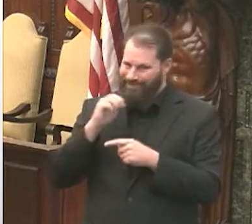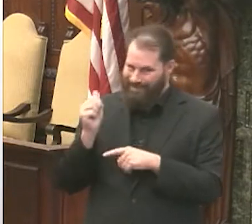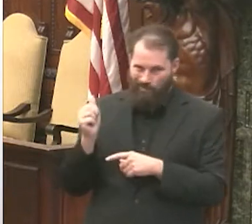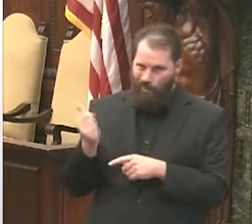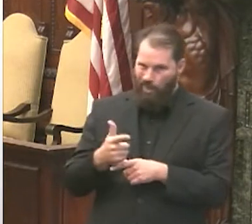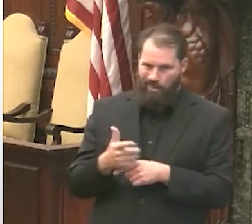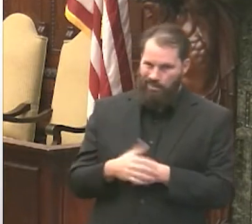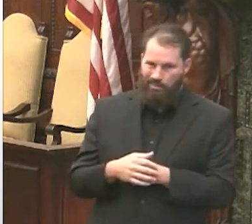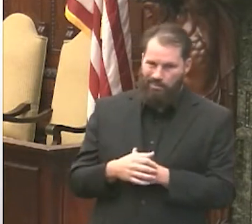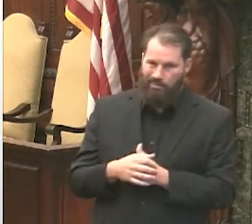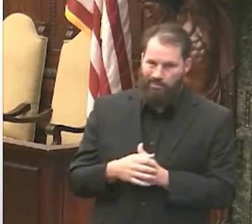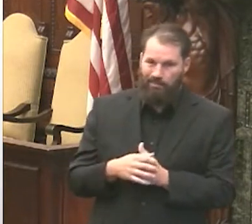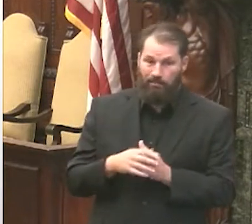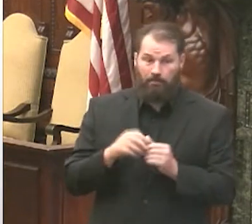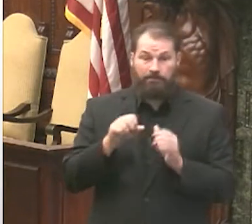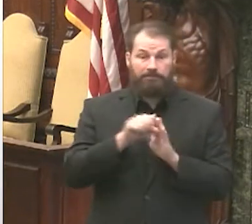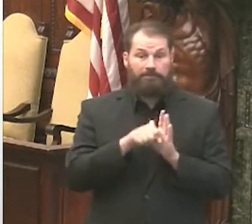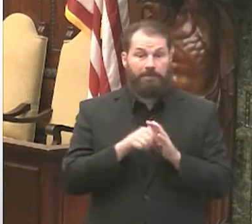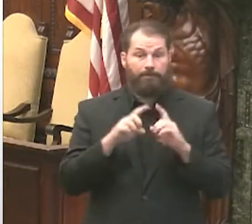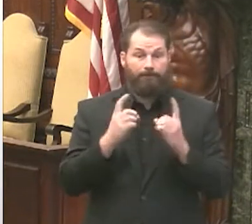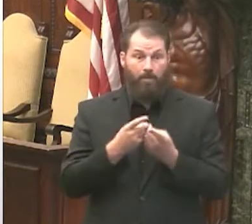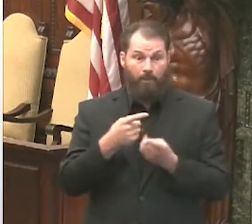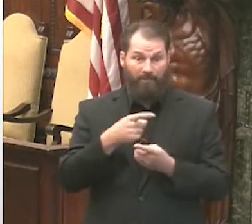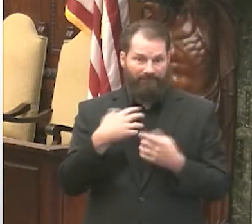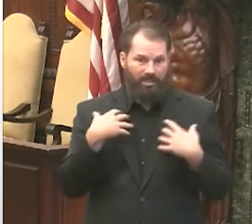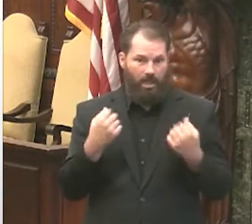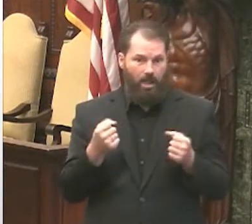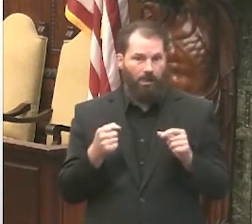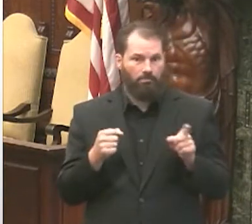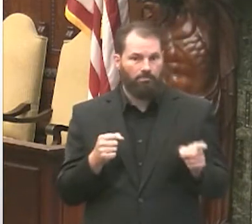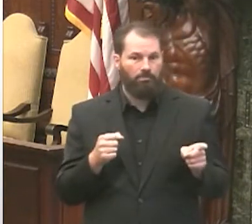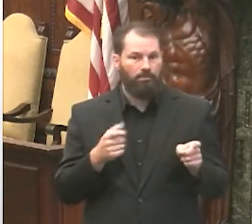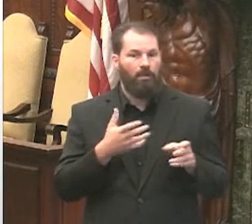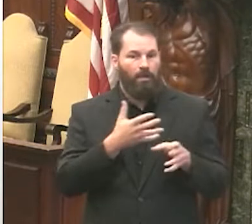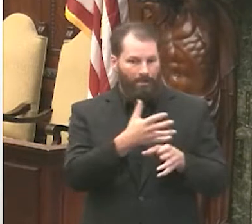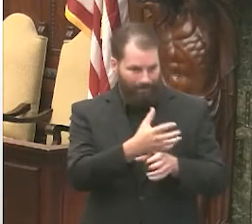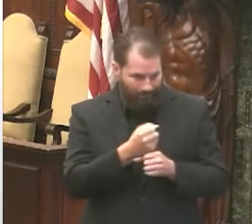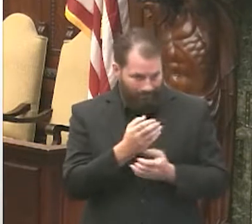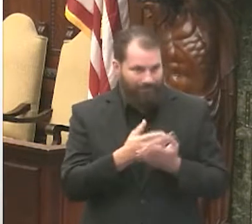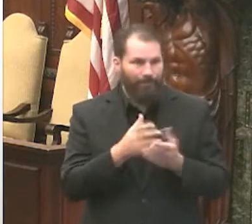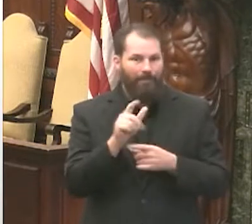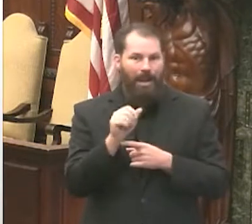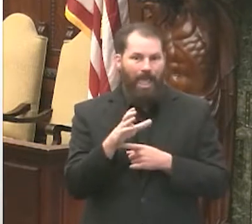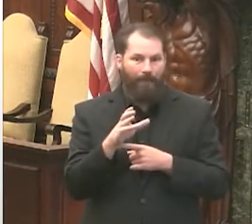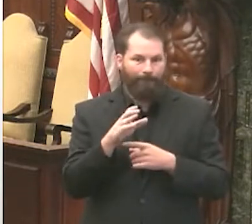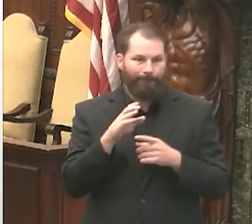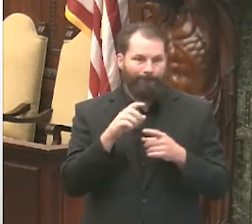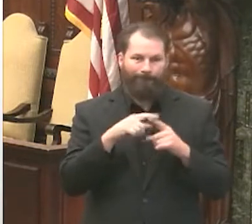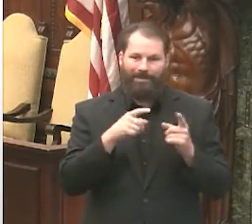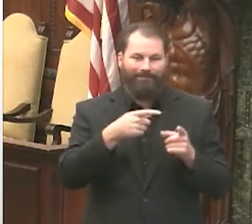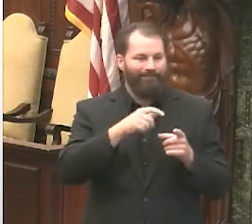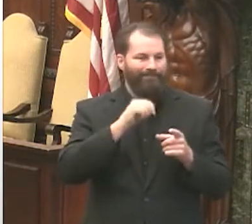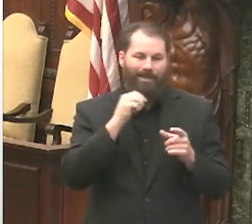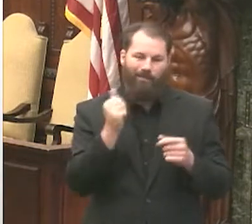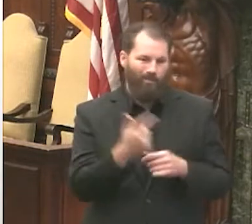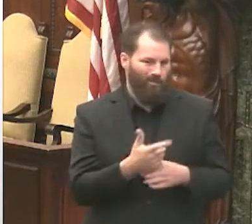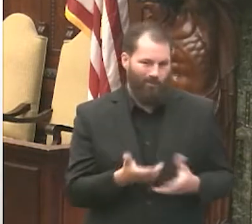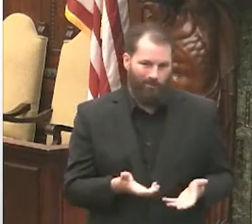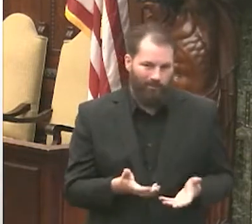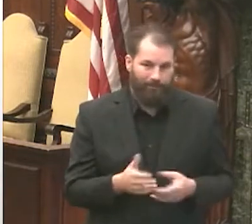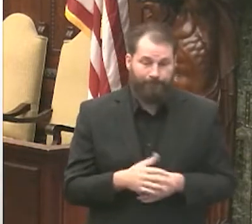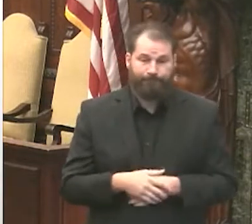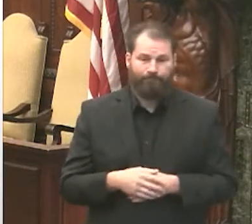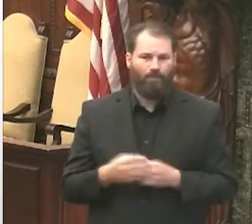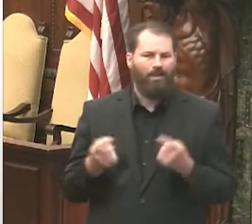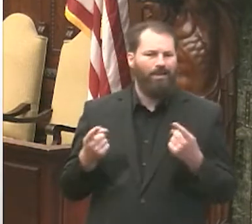And the State Department of Health gets tests reported directly to them by most laboratories in the region, but not all. And we send files back and